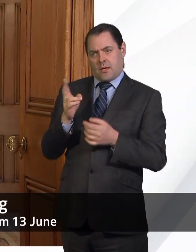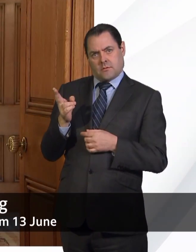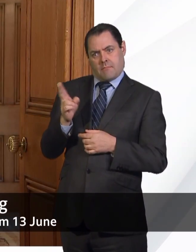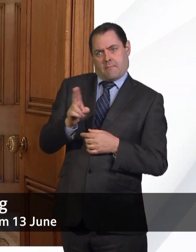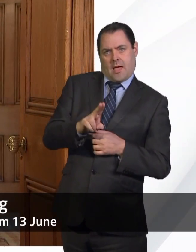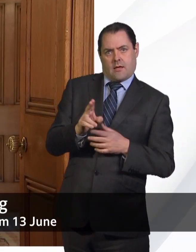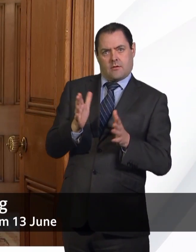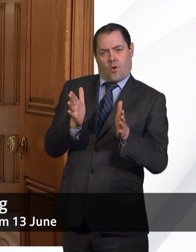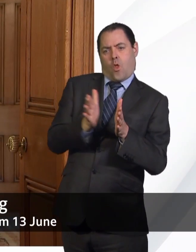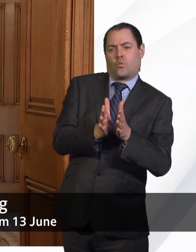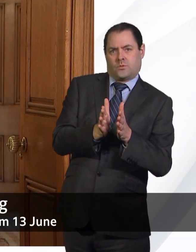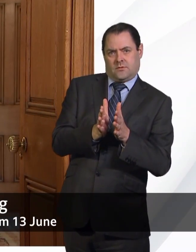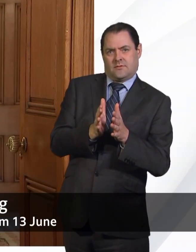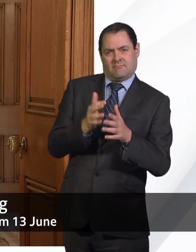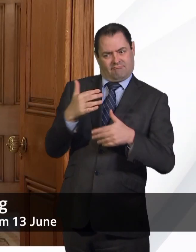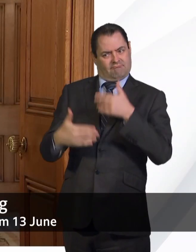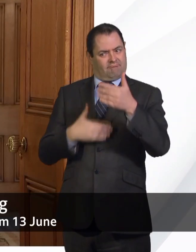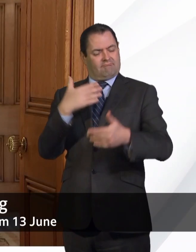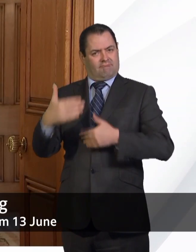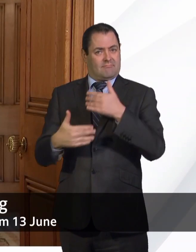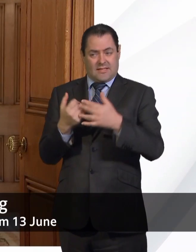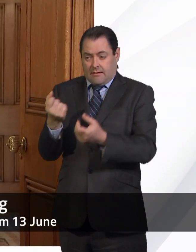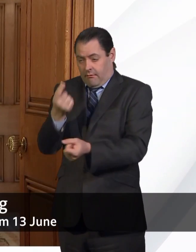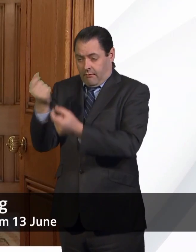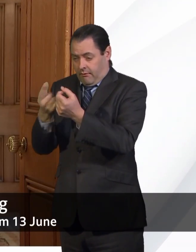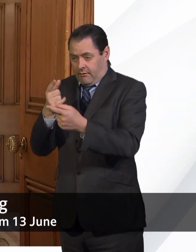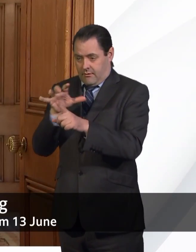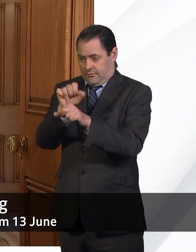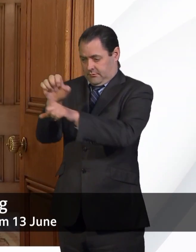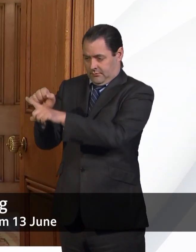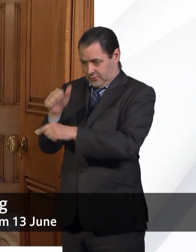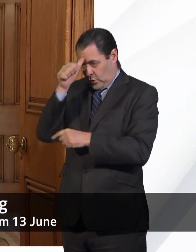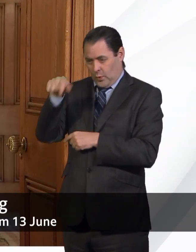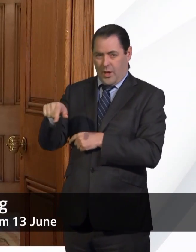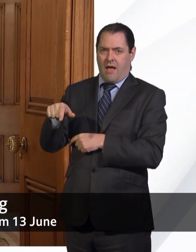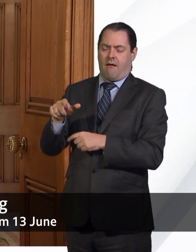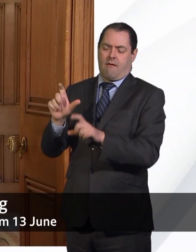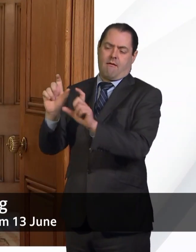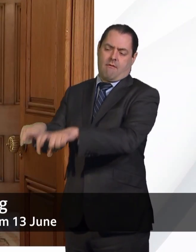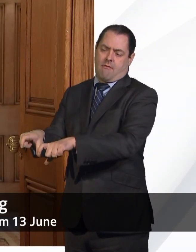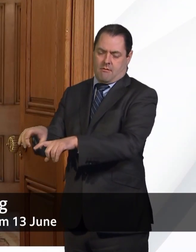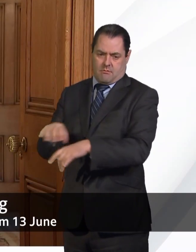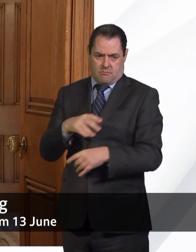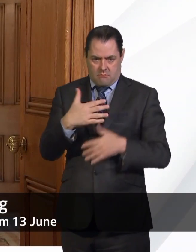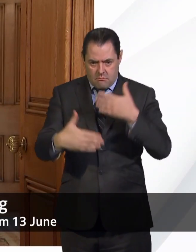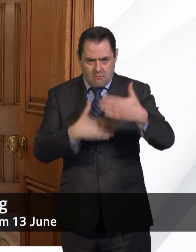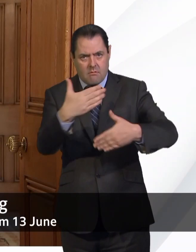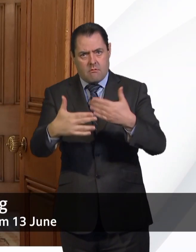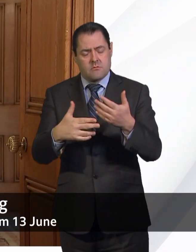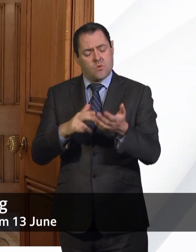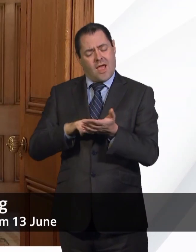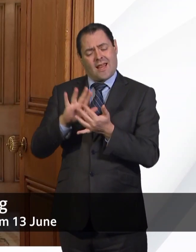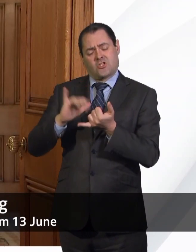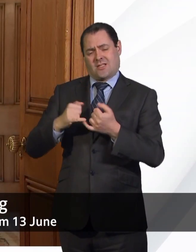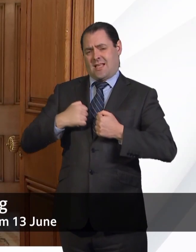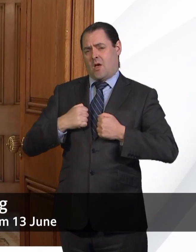virus and isolate any new outbreaks. And that is through our new NHS Test and Trace programme in England. The